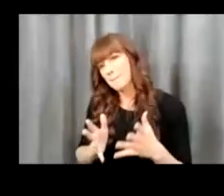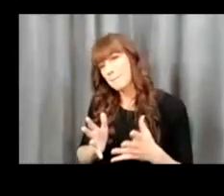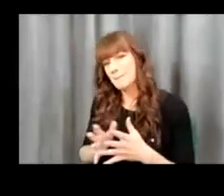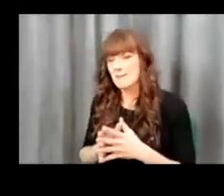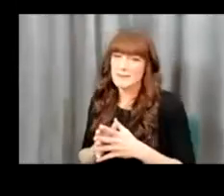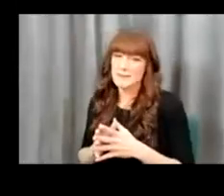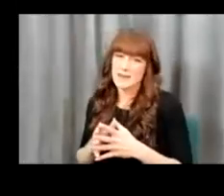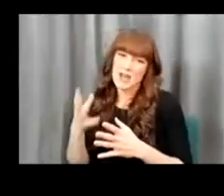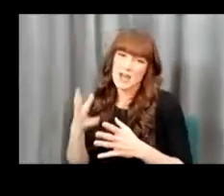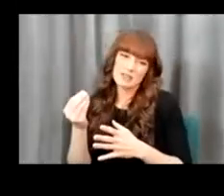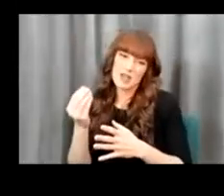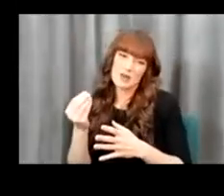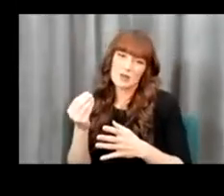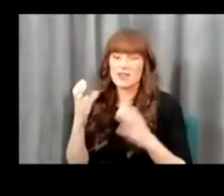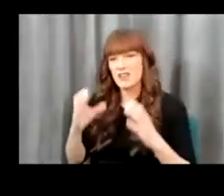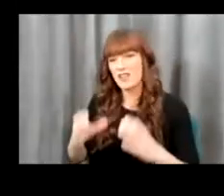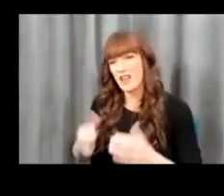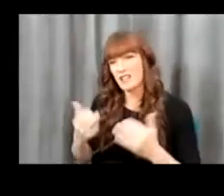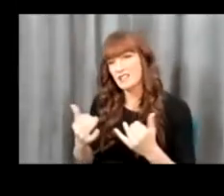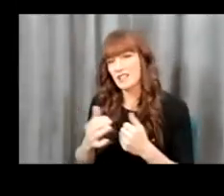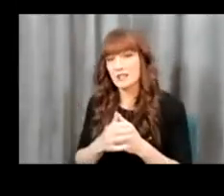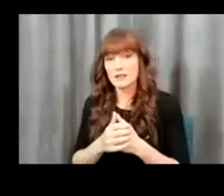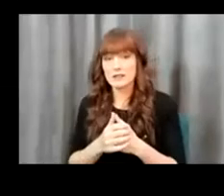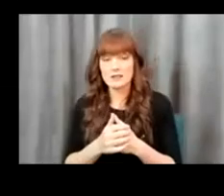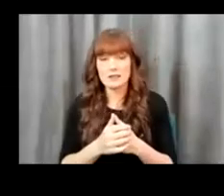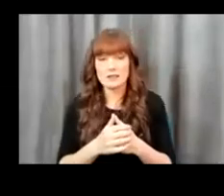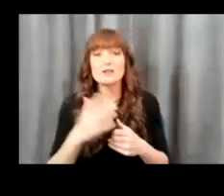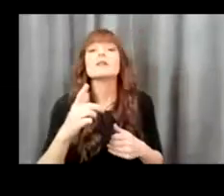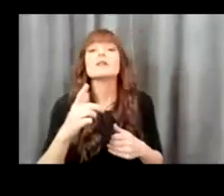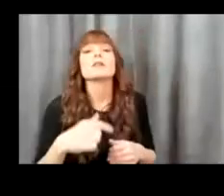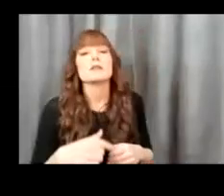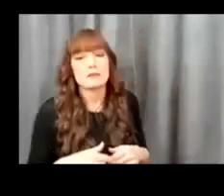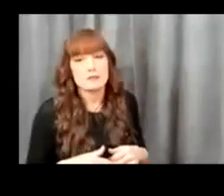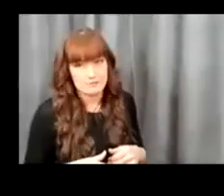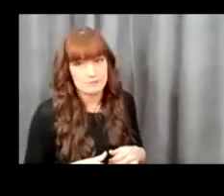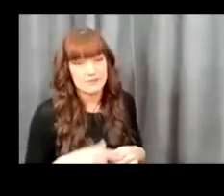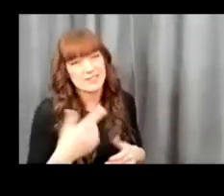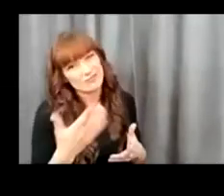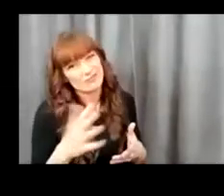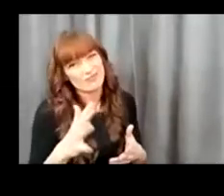I was out dealing with some clients today. So part of it is paper chasing then.